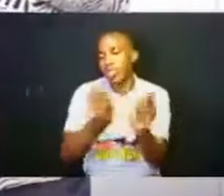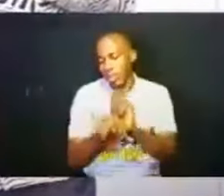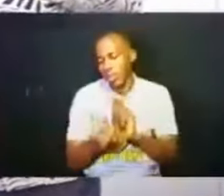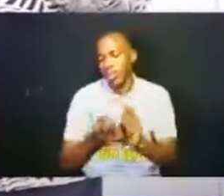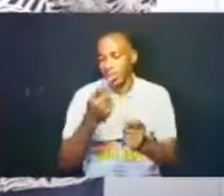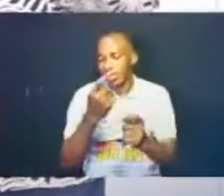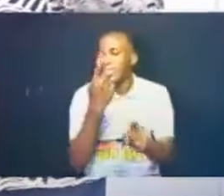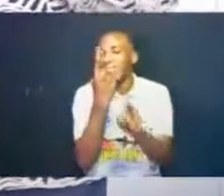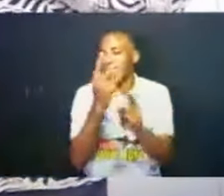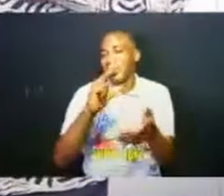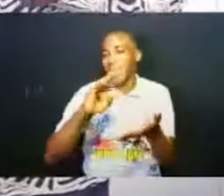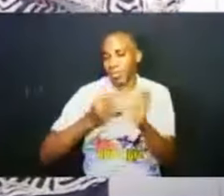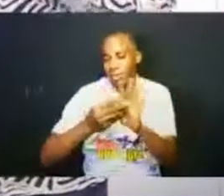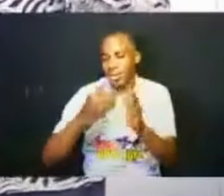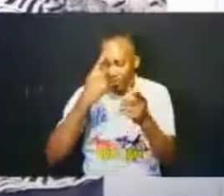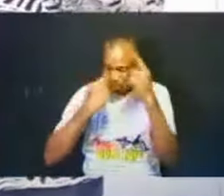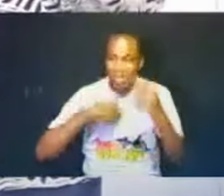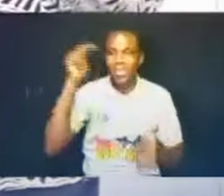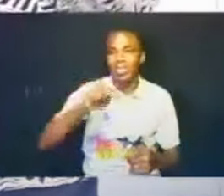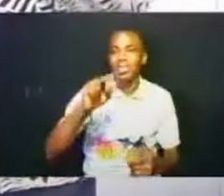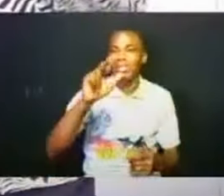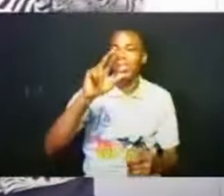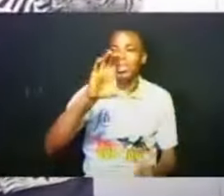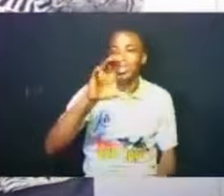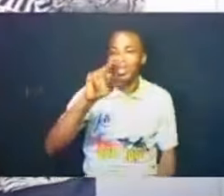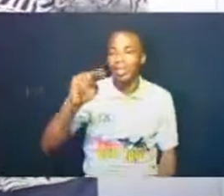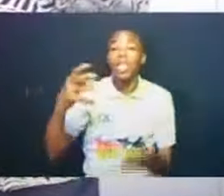just 3 minutes here and there news, it won't be long, and then